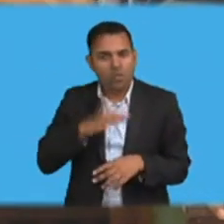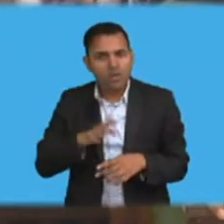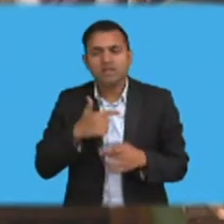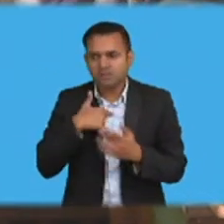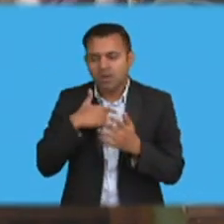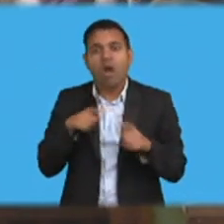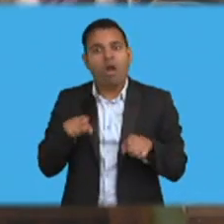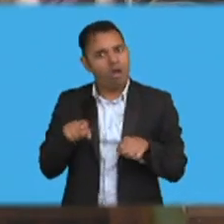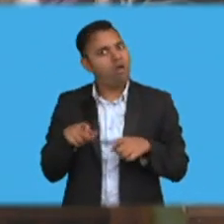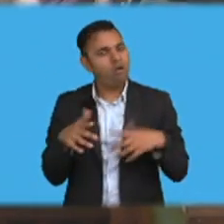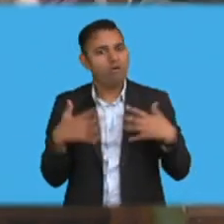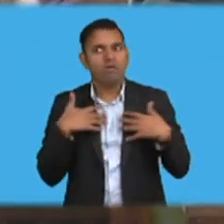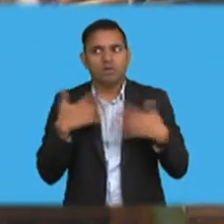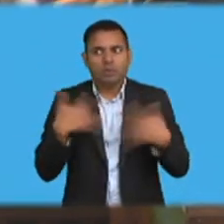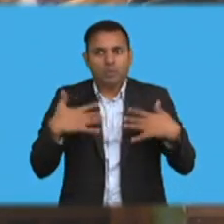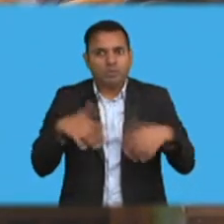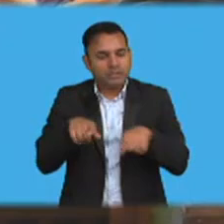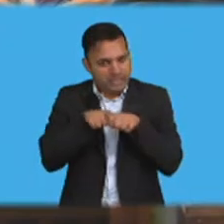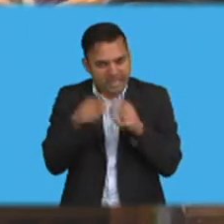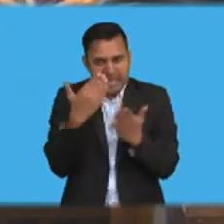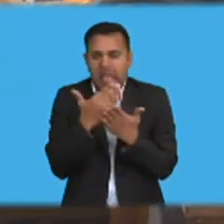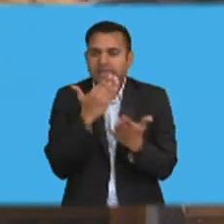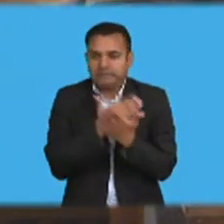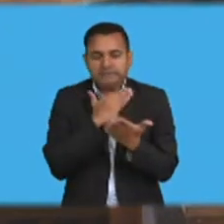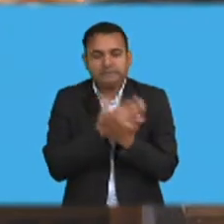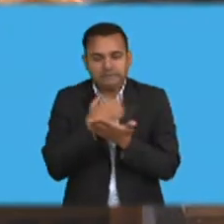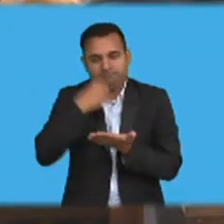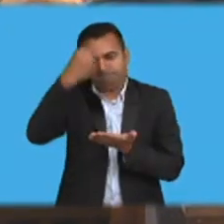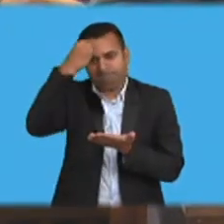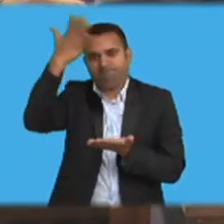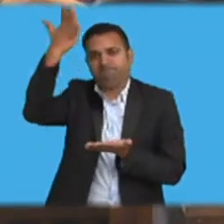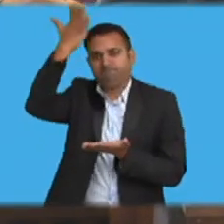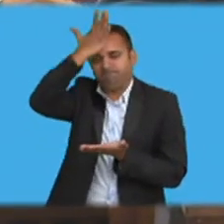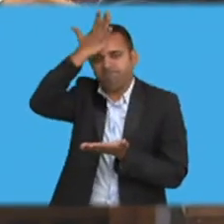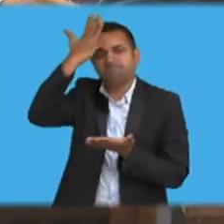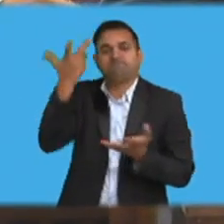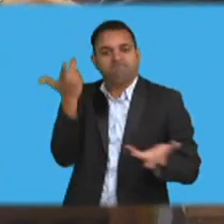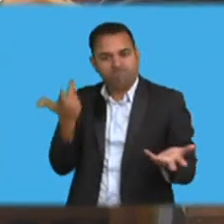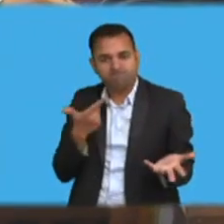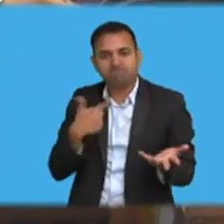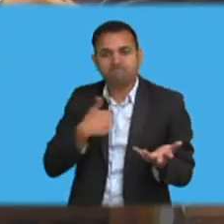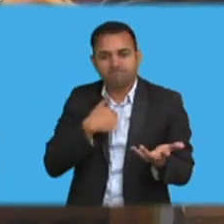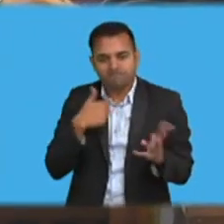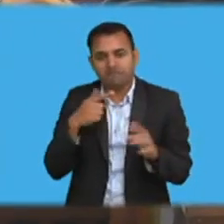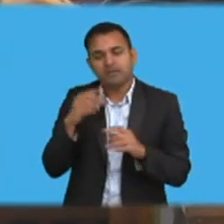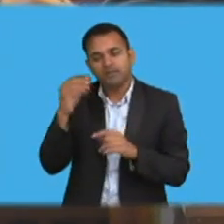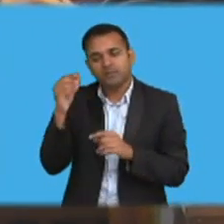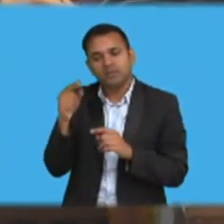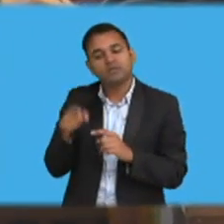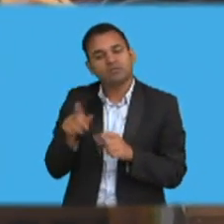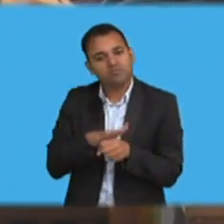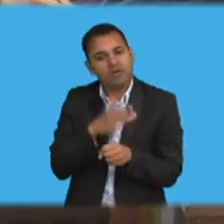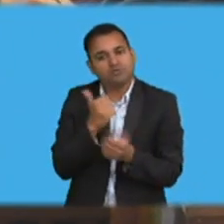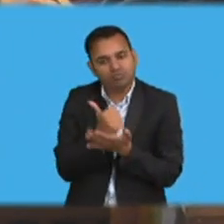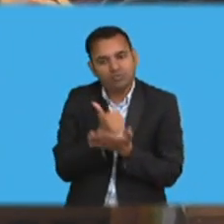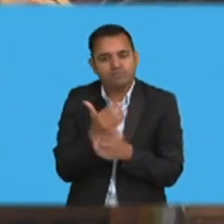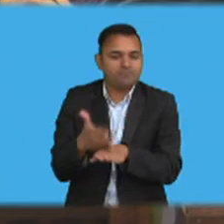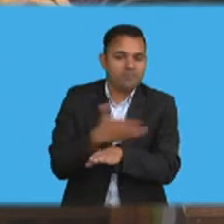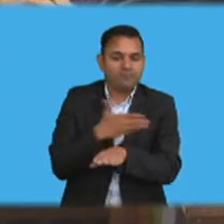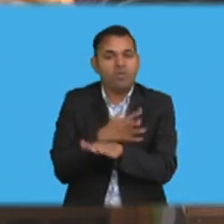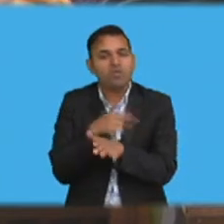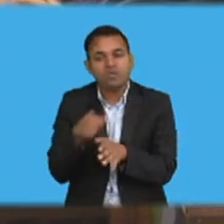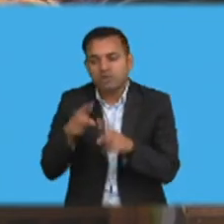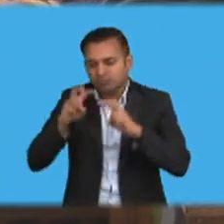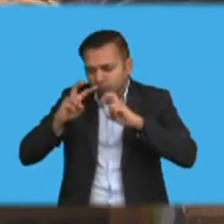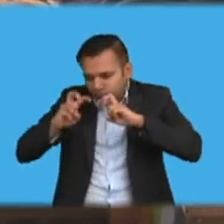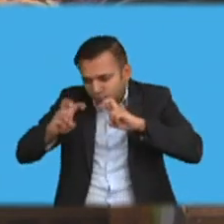to incorporate the findings from this experience before we finalize the draft search and rescue manual by June this